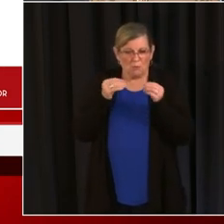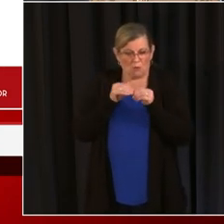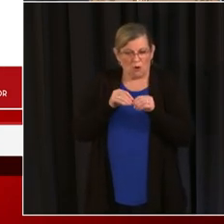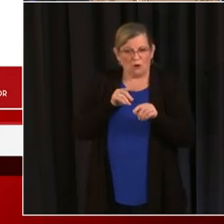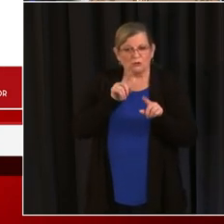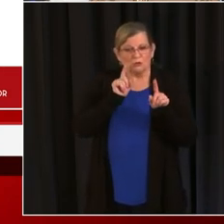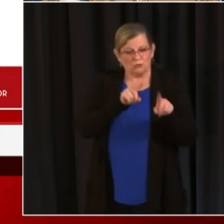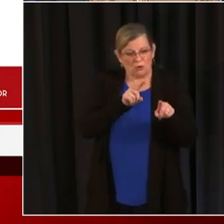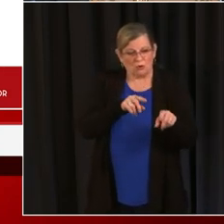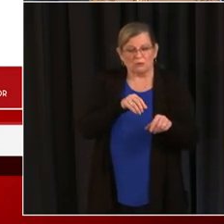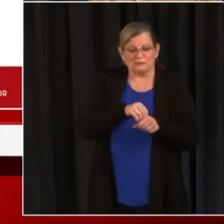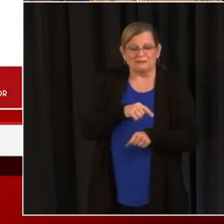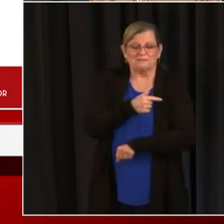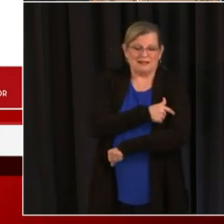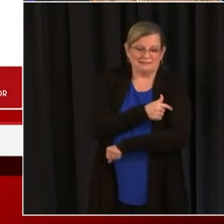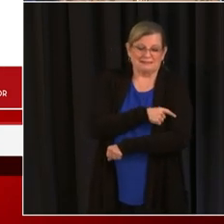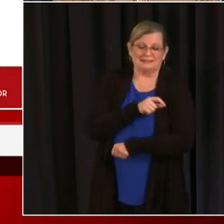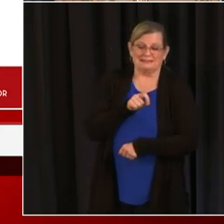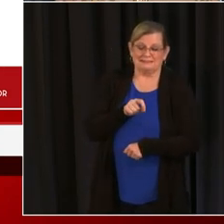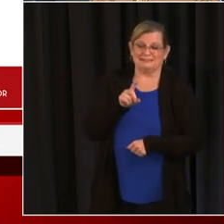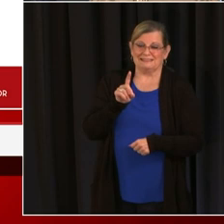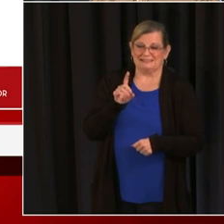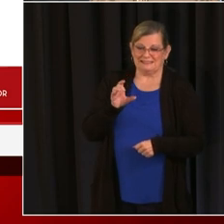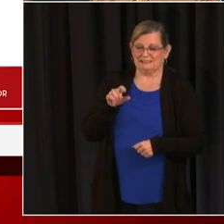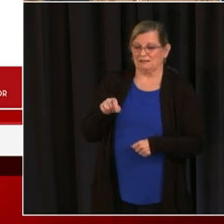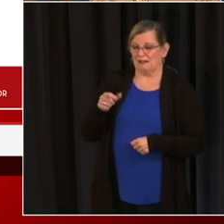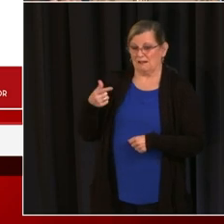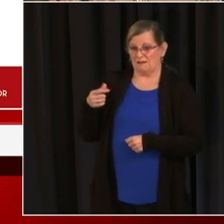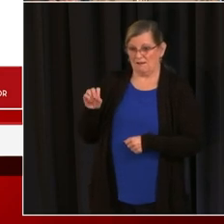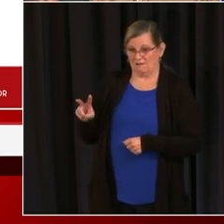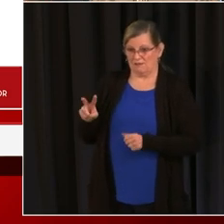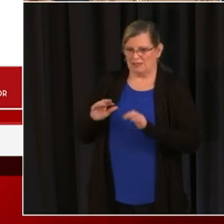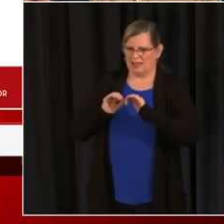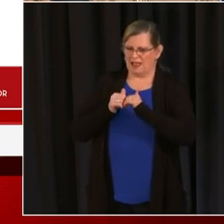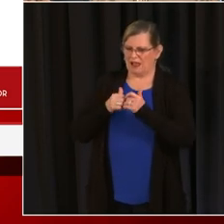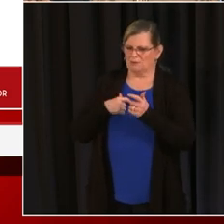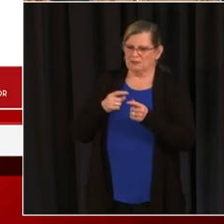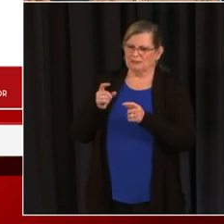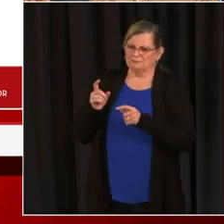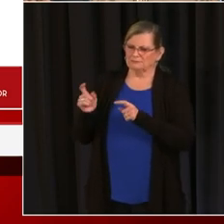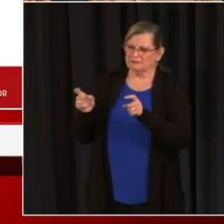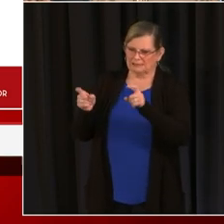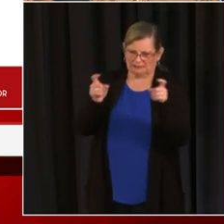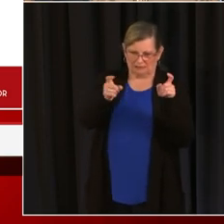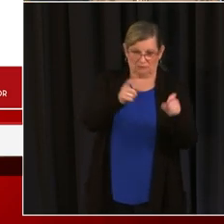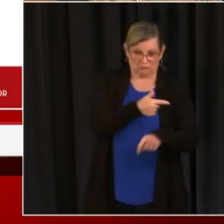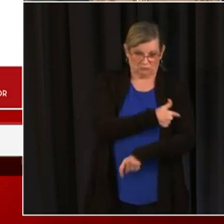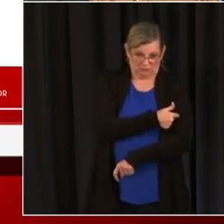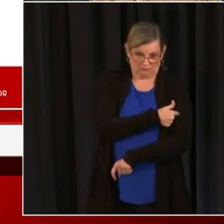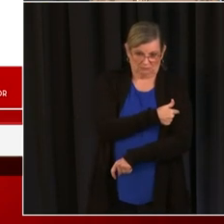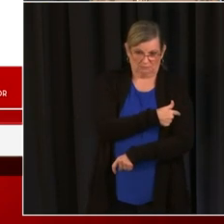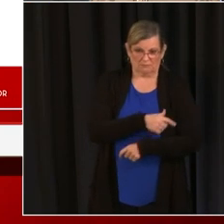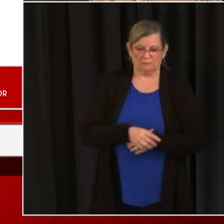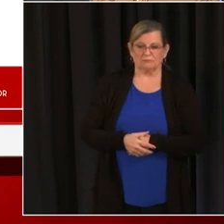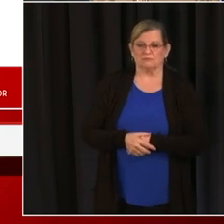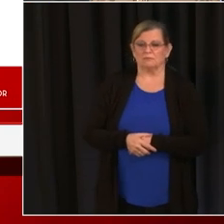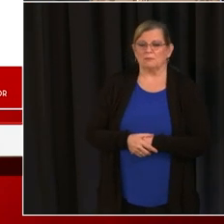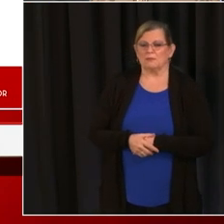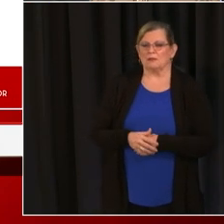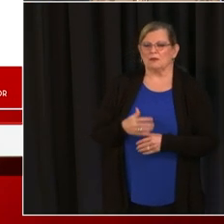to Vaccinate.dc.gov. We also want to provide a quick update on our